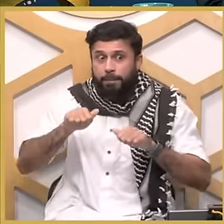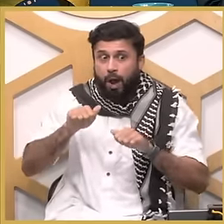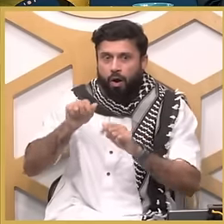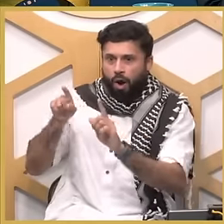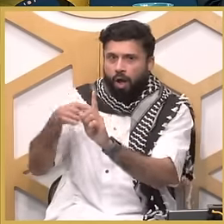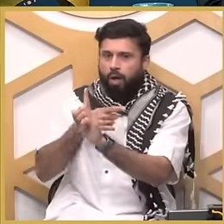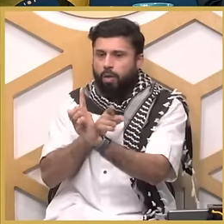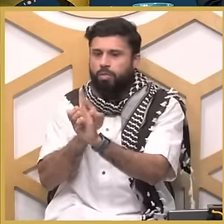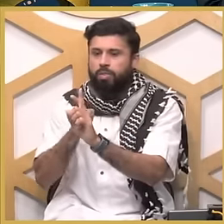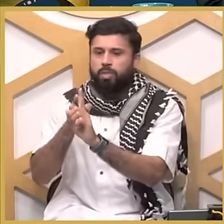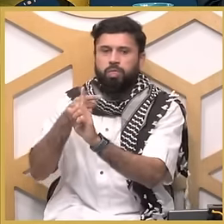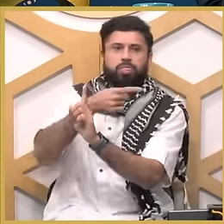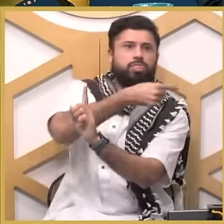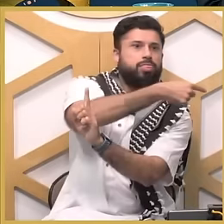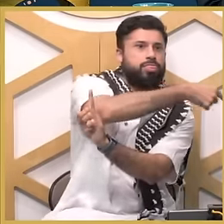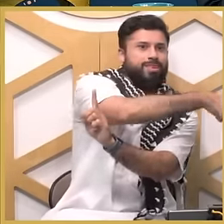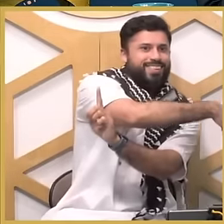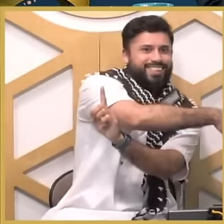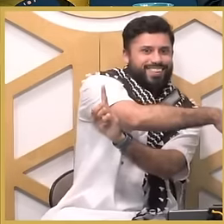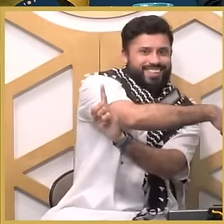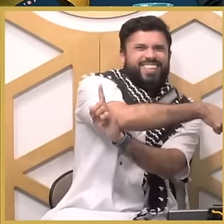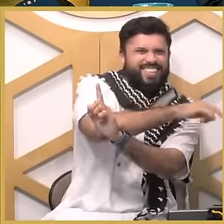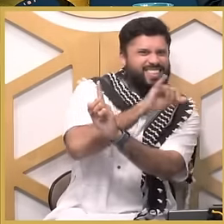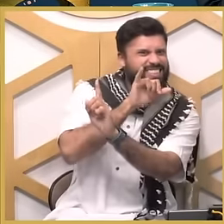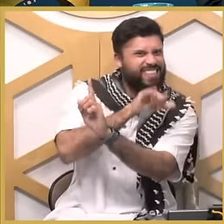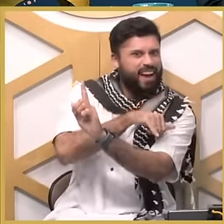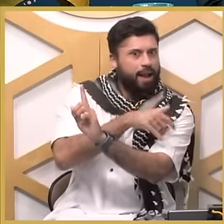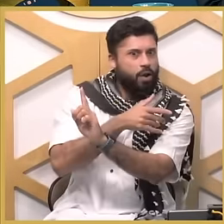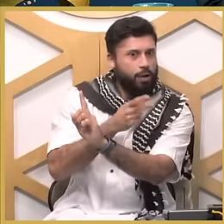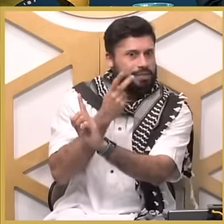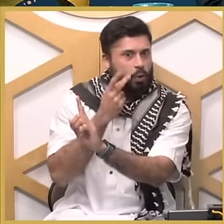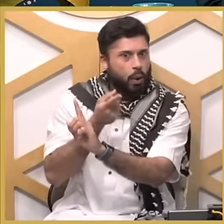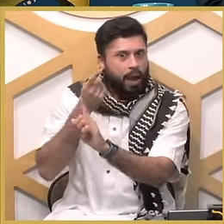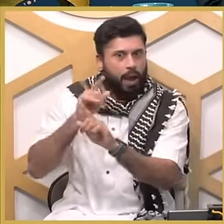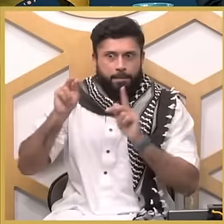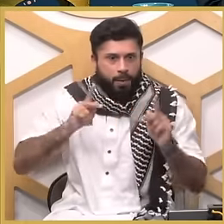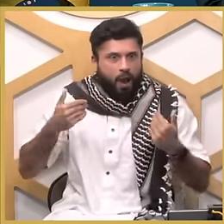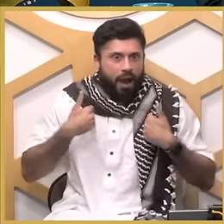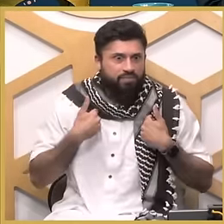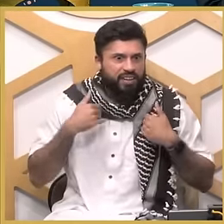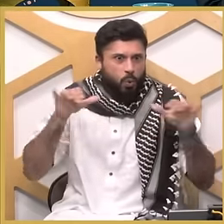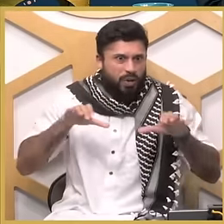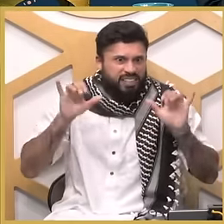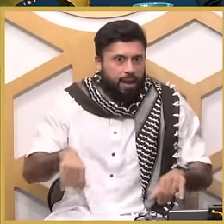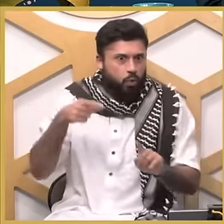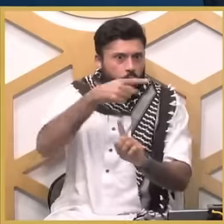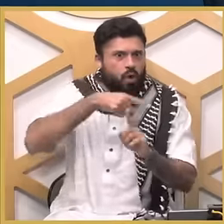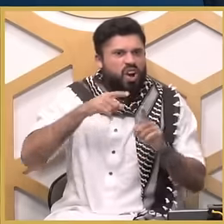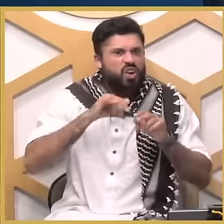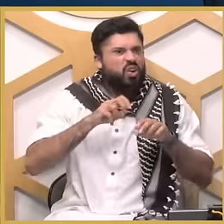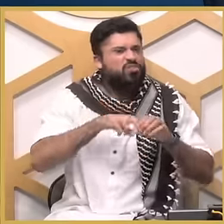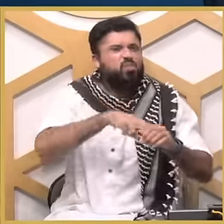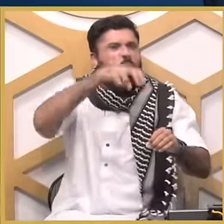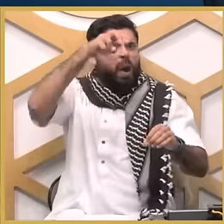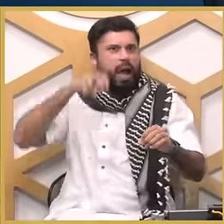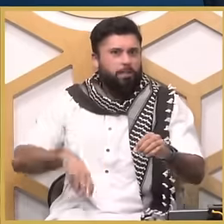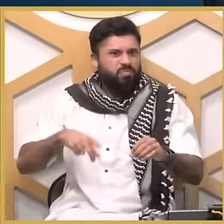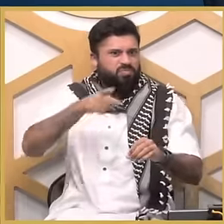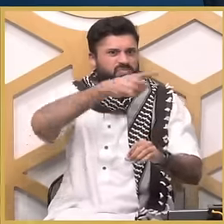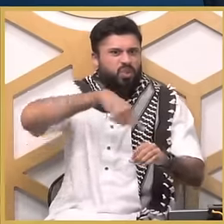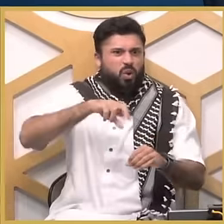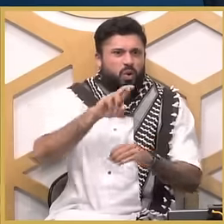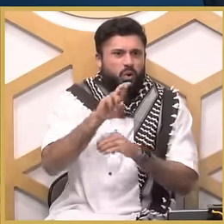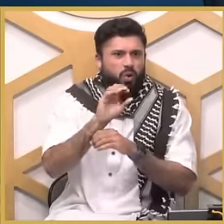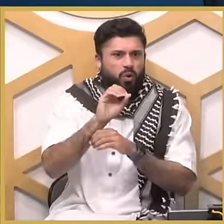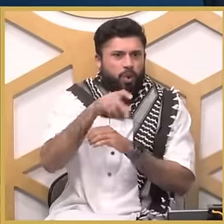do that. What we call them dropout, really. And I remember growing up in a time, subhanAllah, the 1980s,